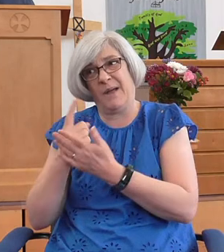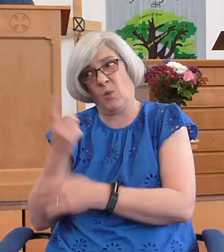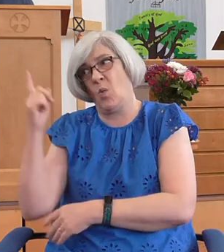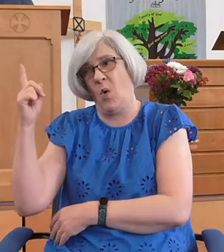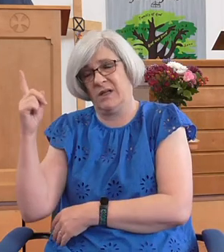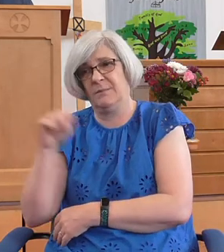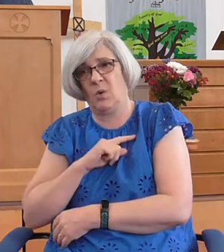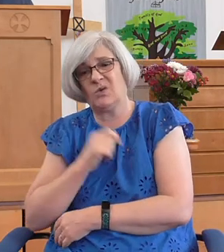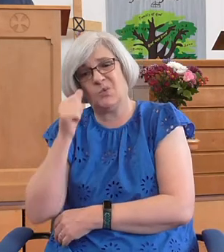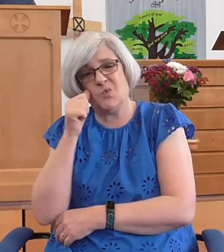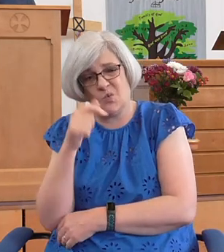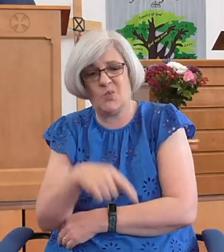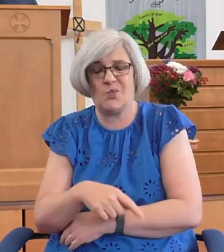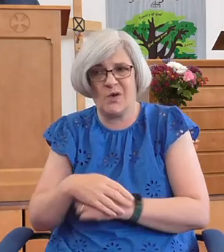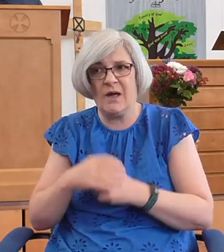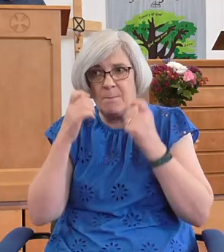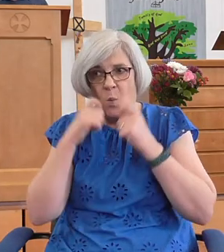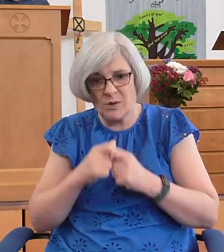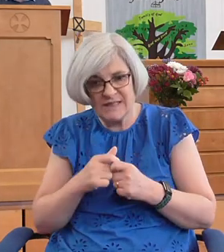leaders.